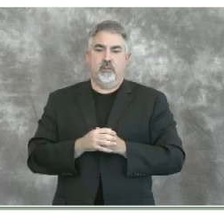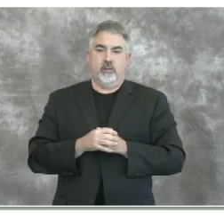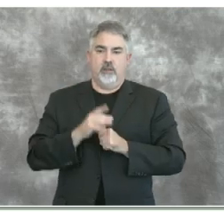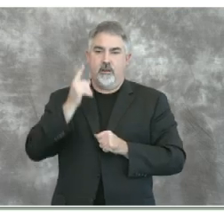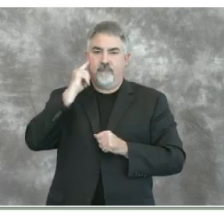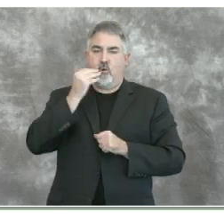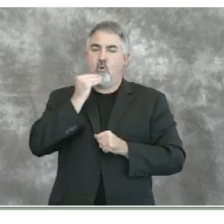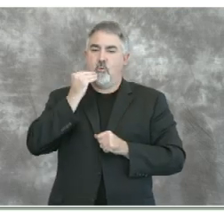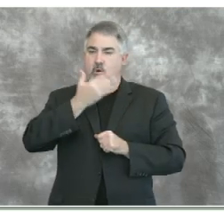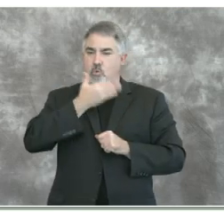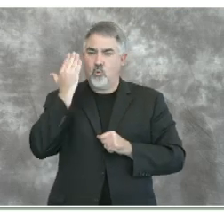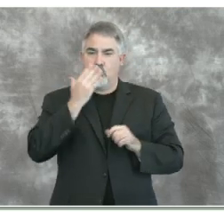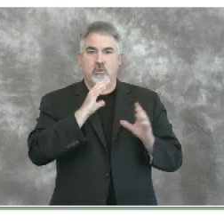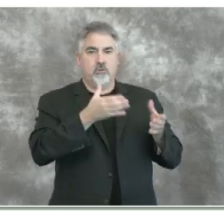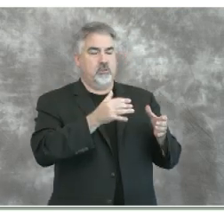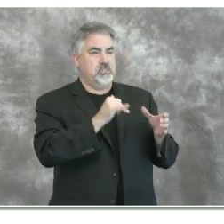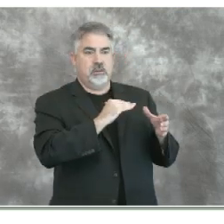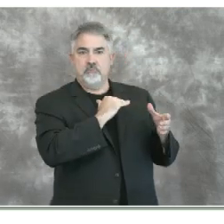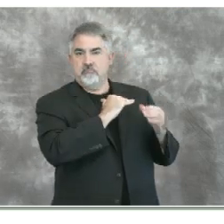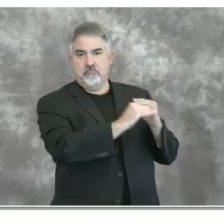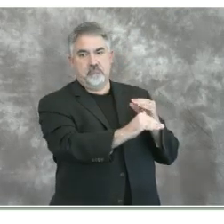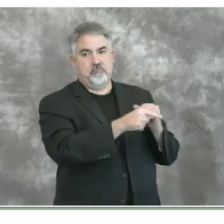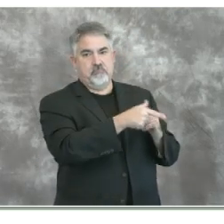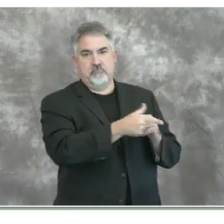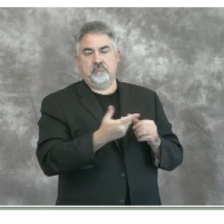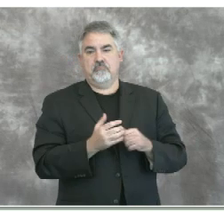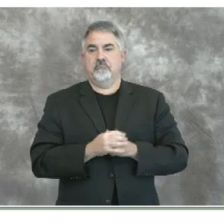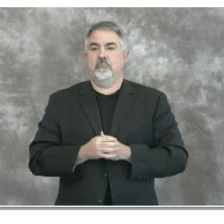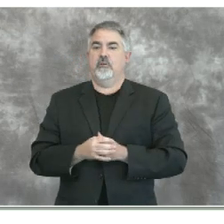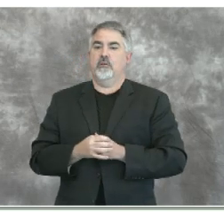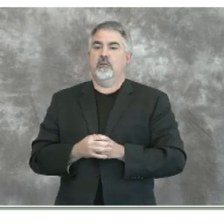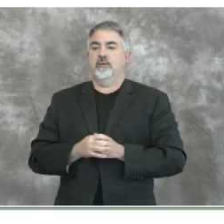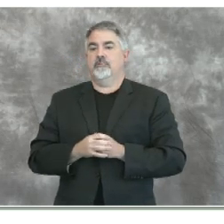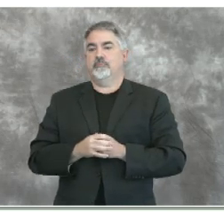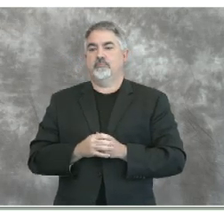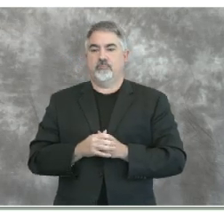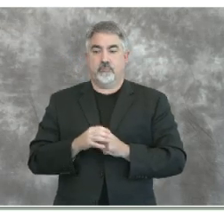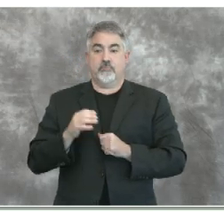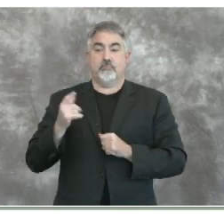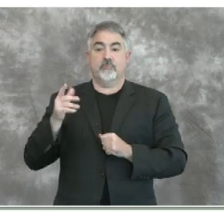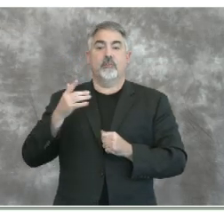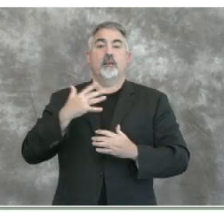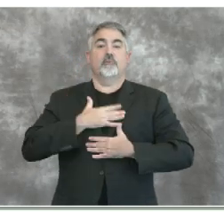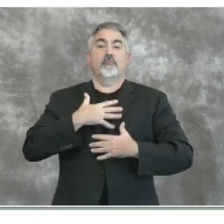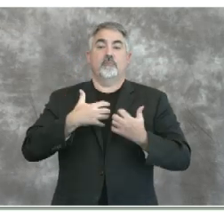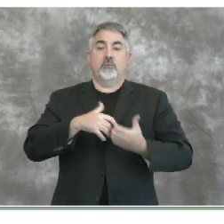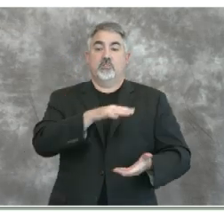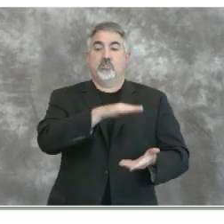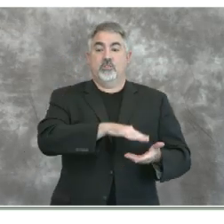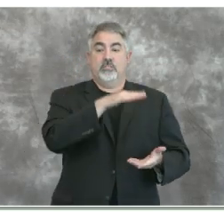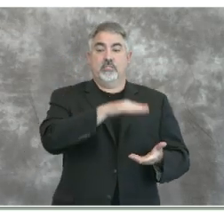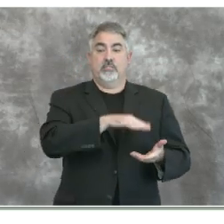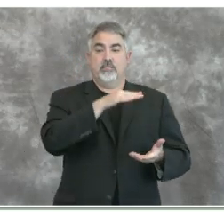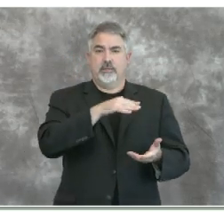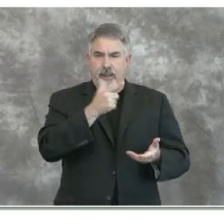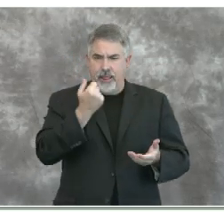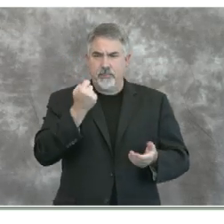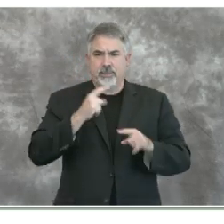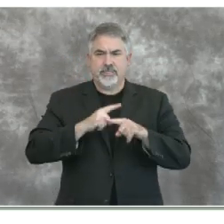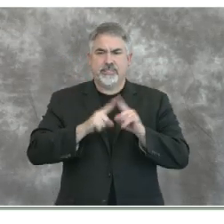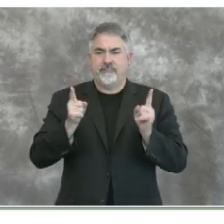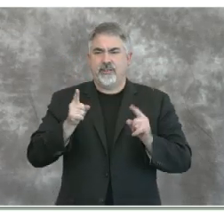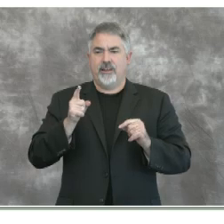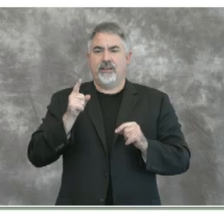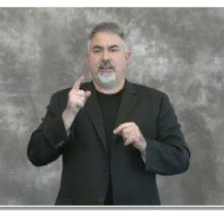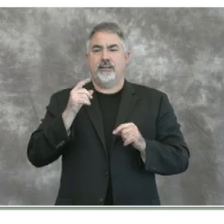from yesterday. And then the daily ventilator chart fluctuating a little bit just based on hospital reporting at the time of preparing this